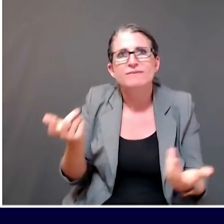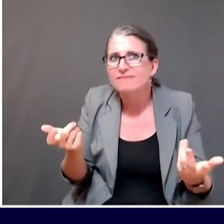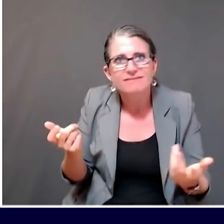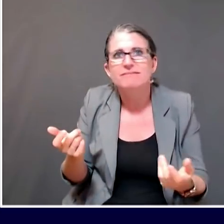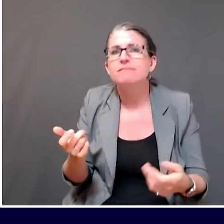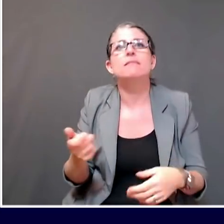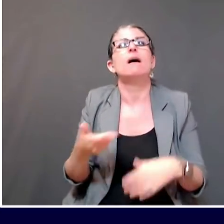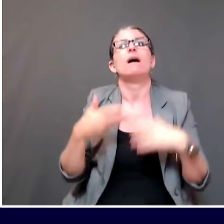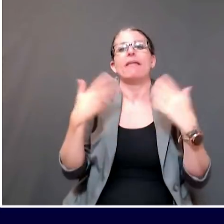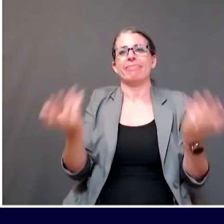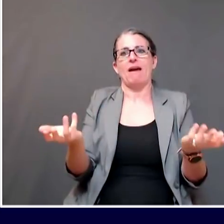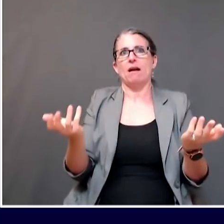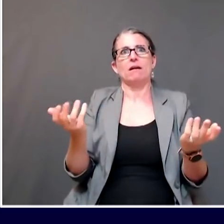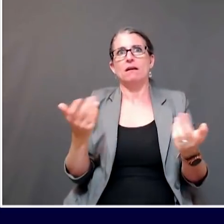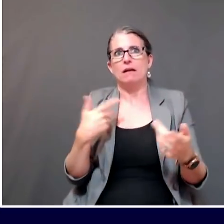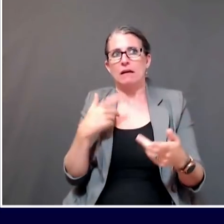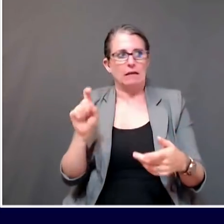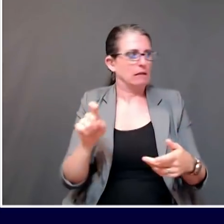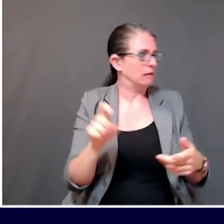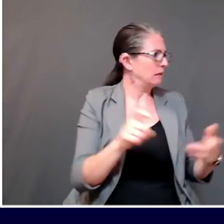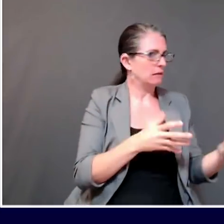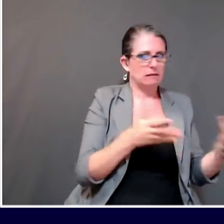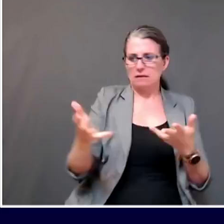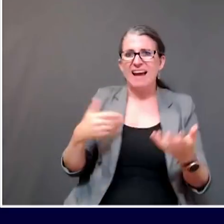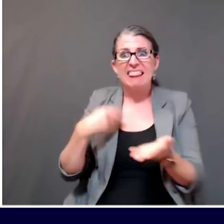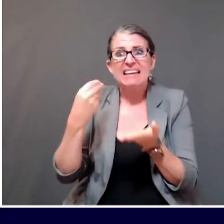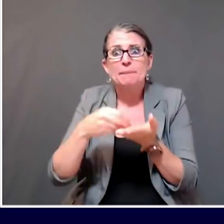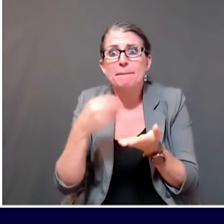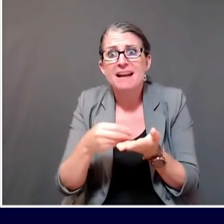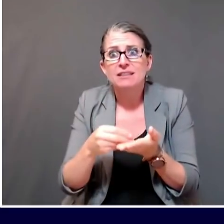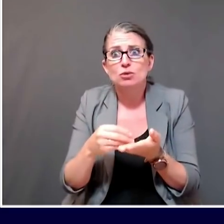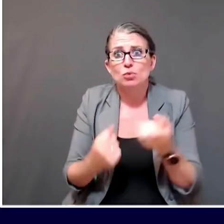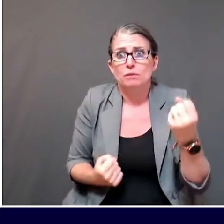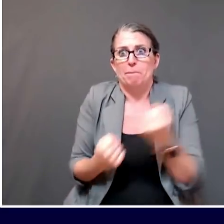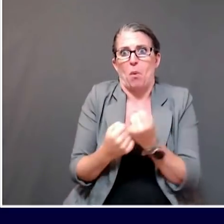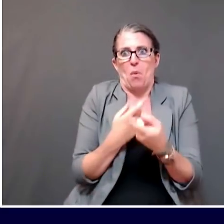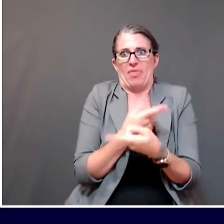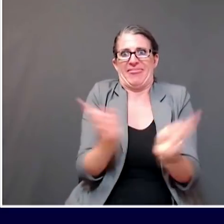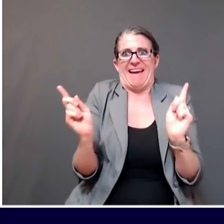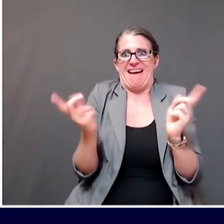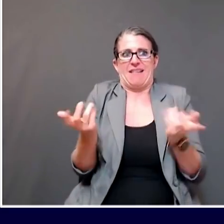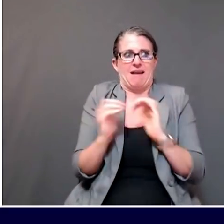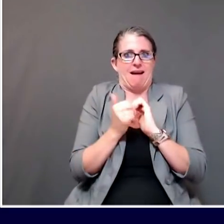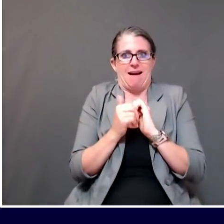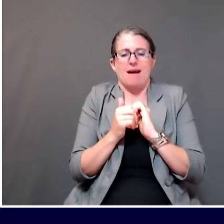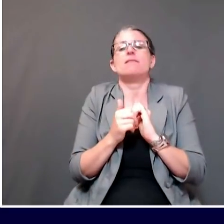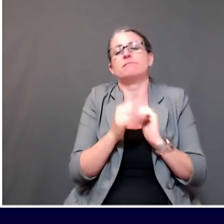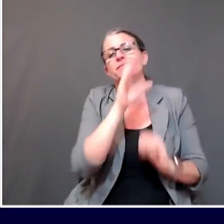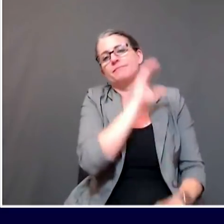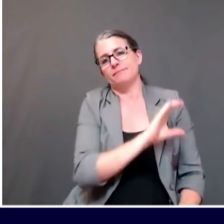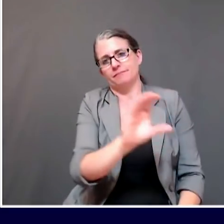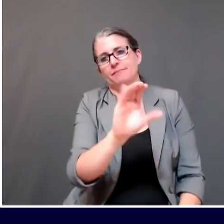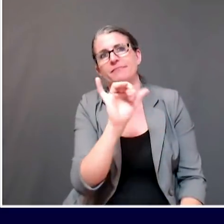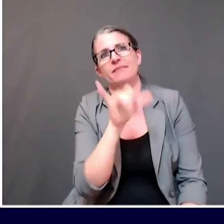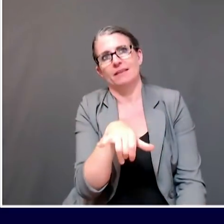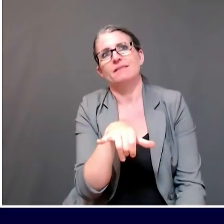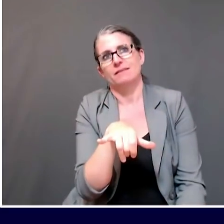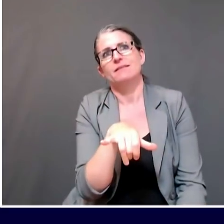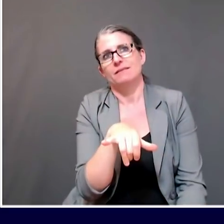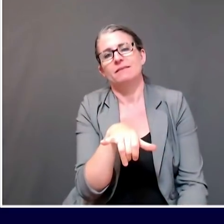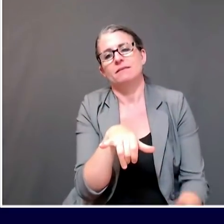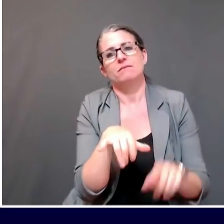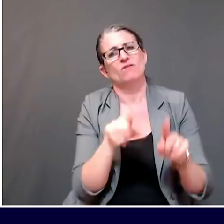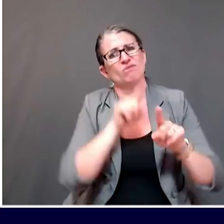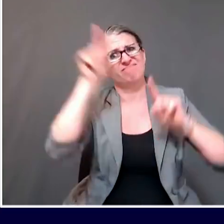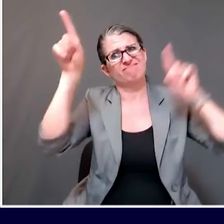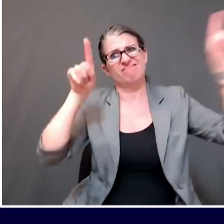just providing these swab and send sites for COVID-19 testing, but providing the hospitals in rural Maine with additional support so they can do their own